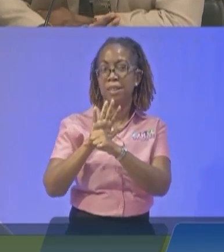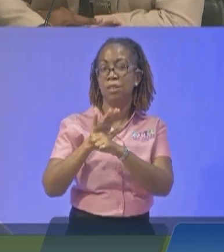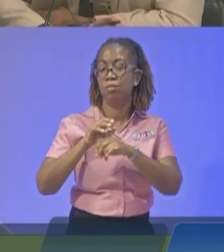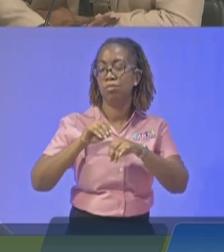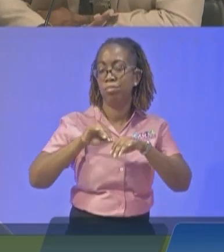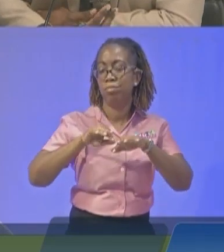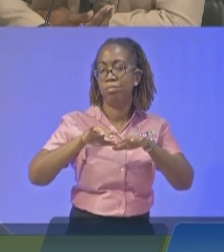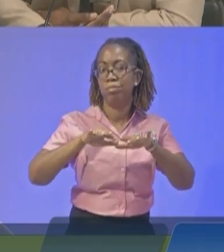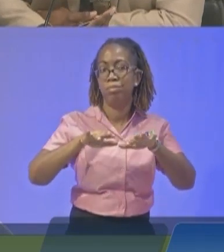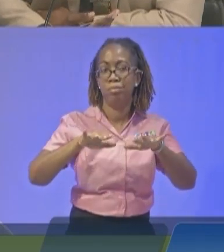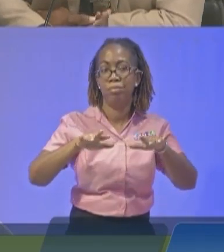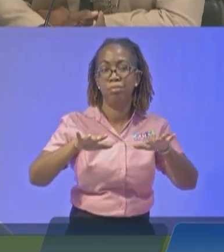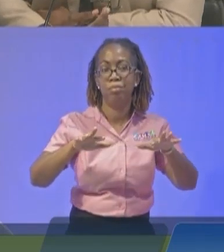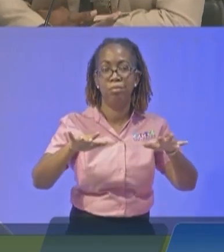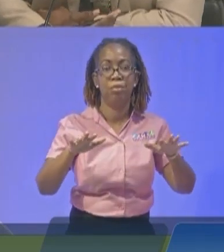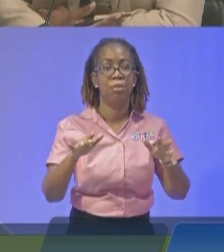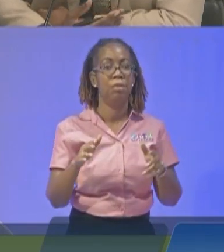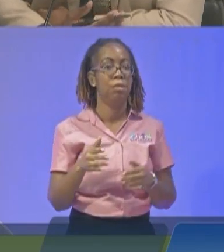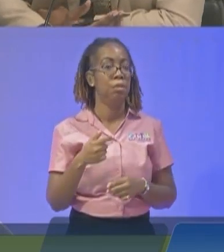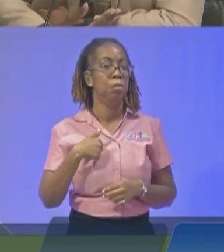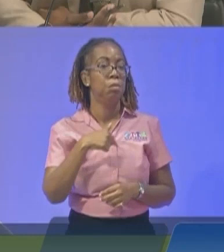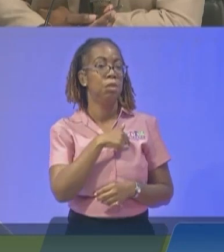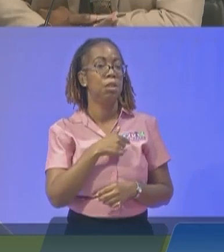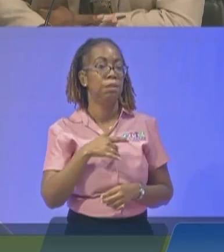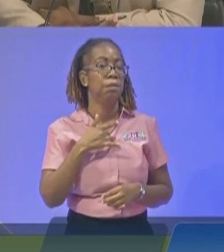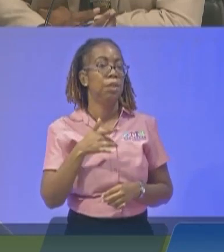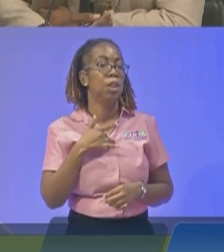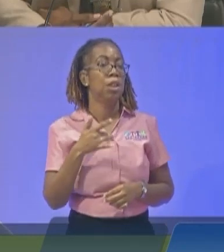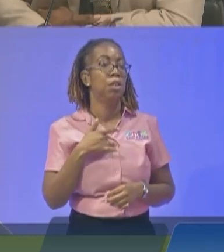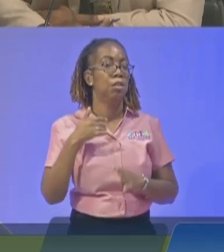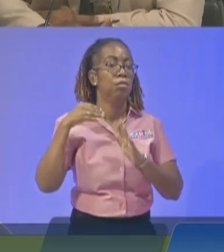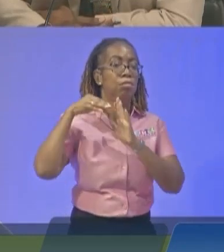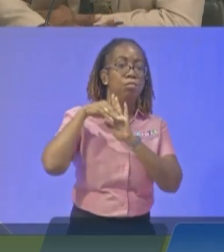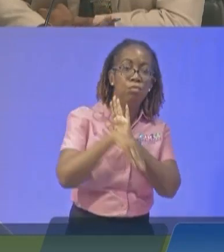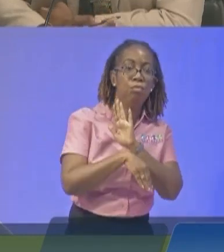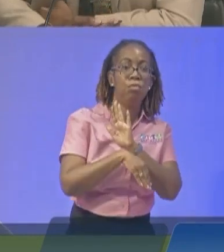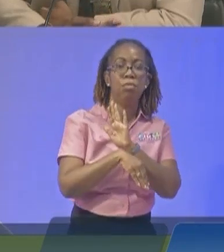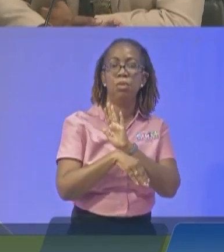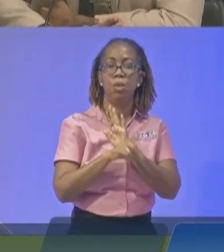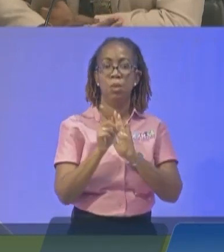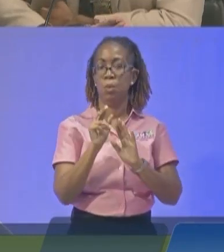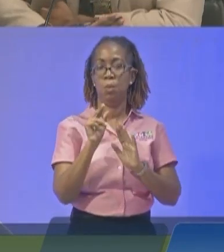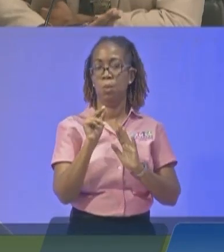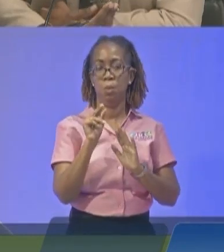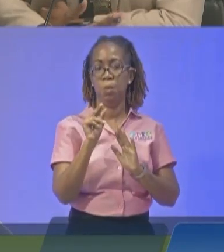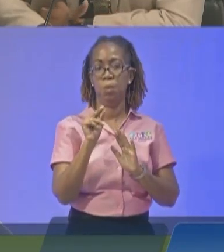necessarily expect that there will be a massive downward trend in the numbers.